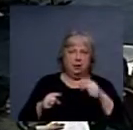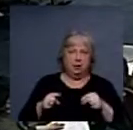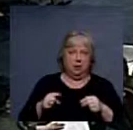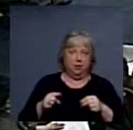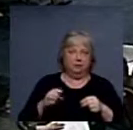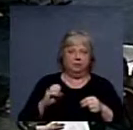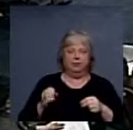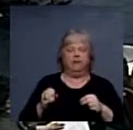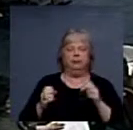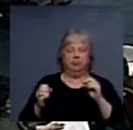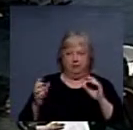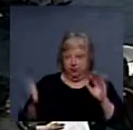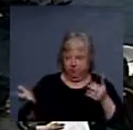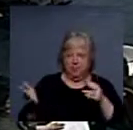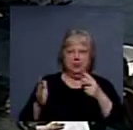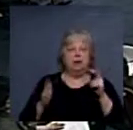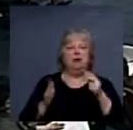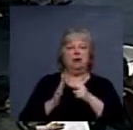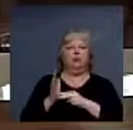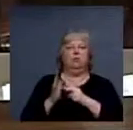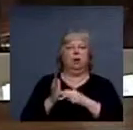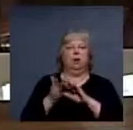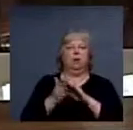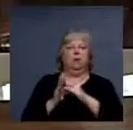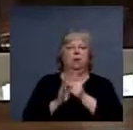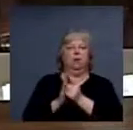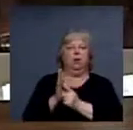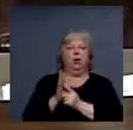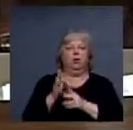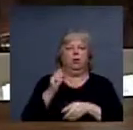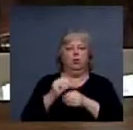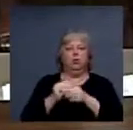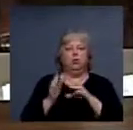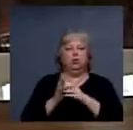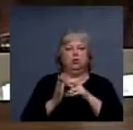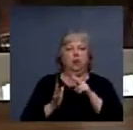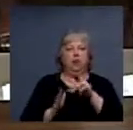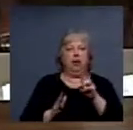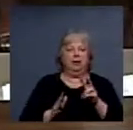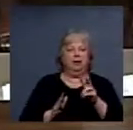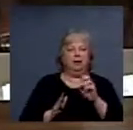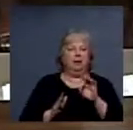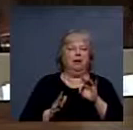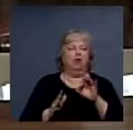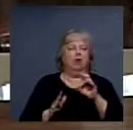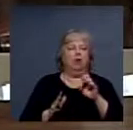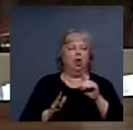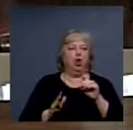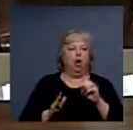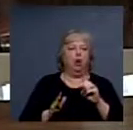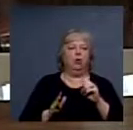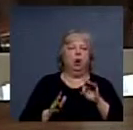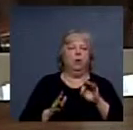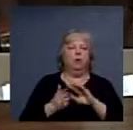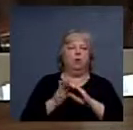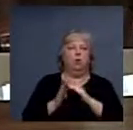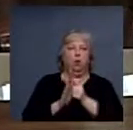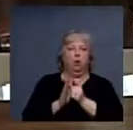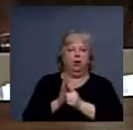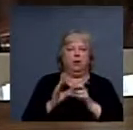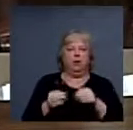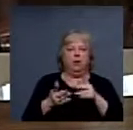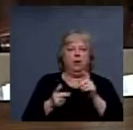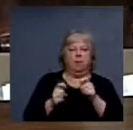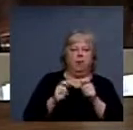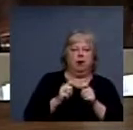nay. Second reading, please. An ordinance to amend Chapter 36 of the Code of Ordinances of the City of Little Rock, Arkansas, to provide for the